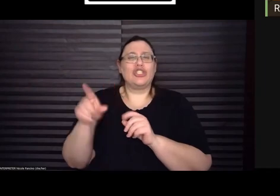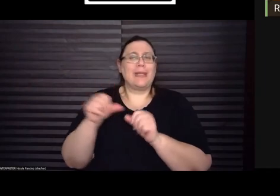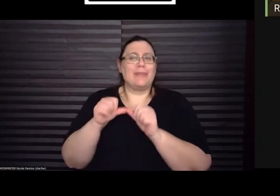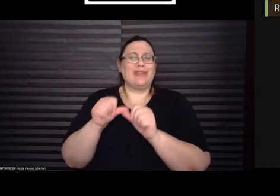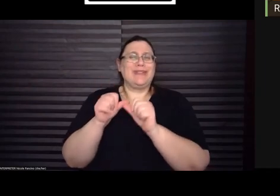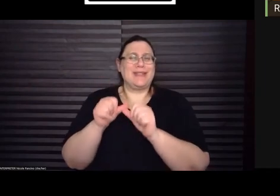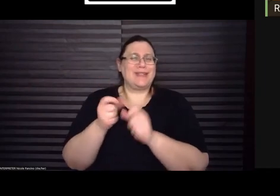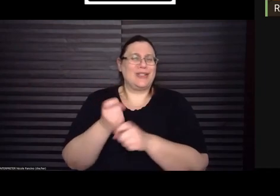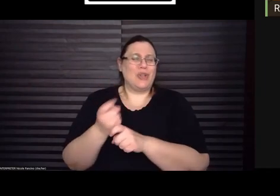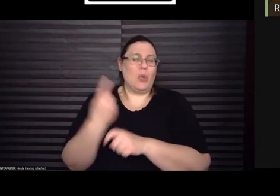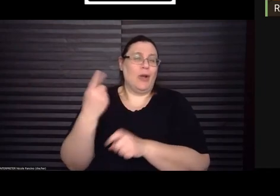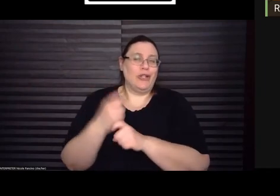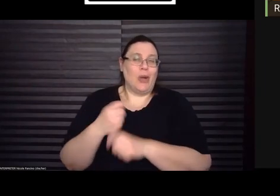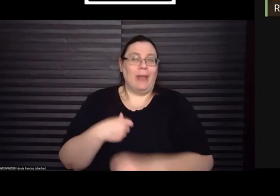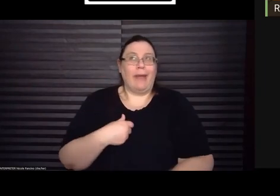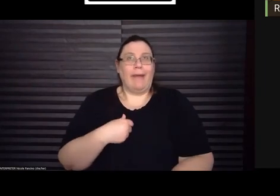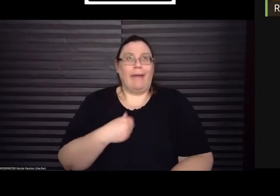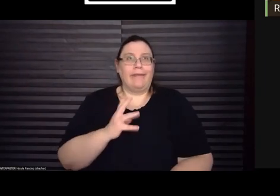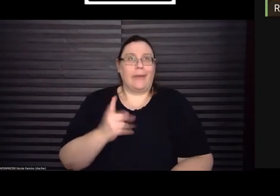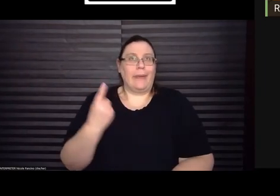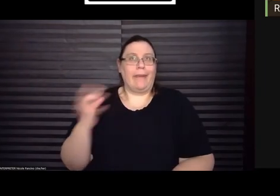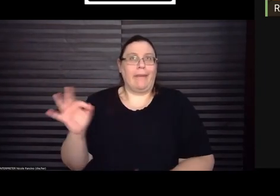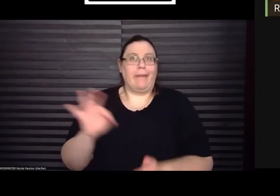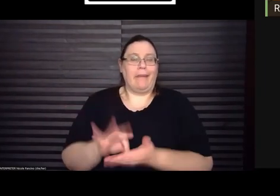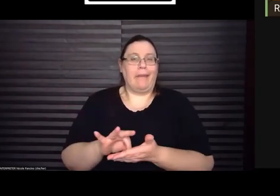That was like my one joke. I was like, okay,